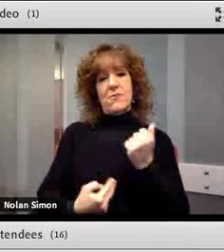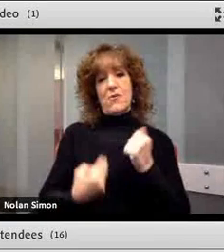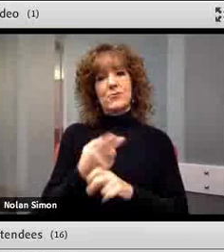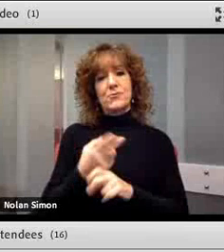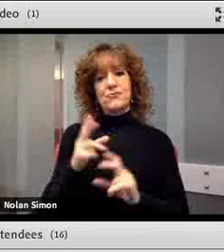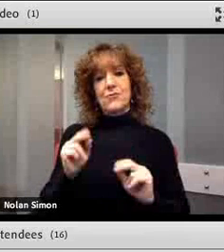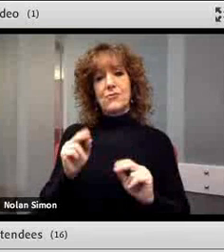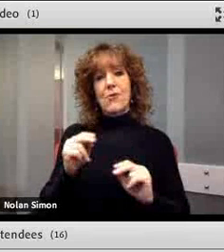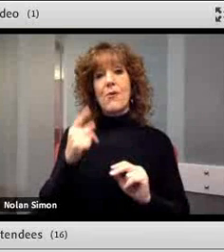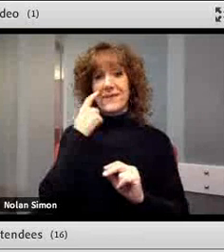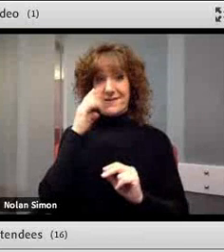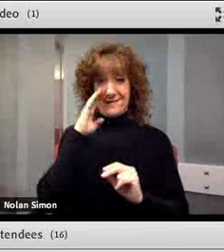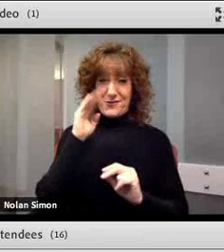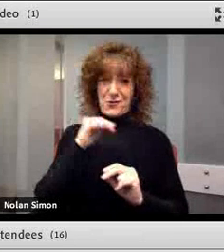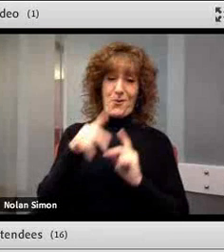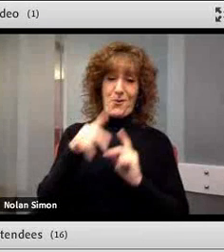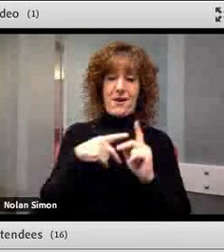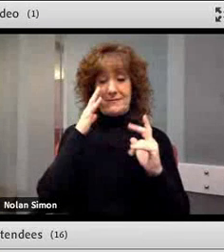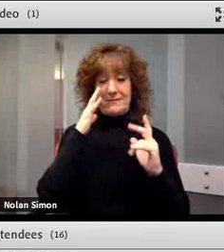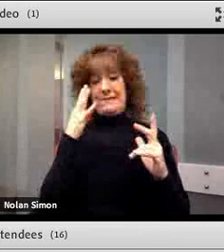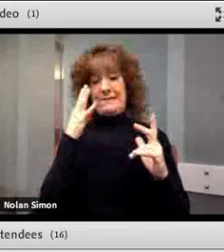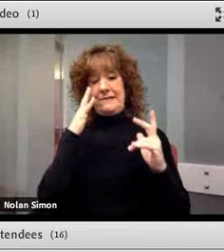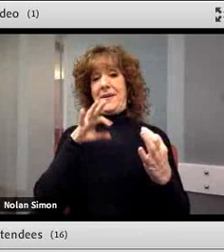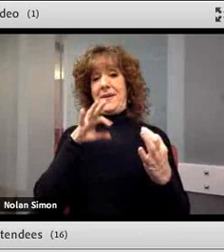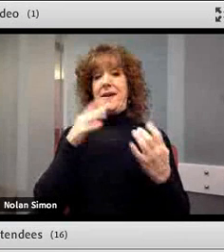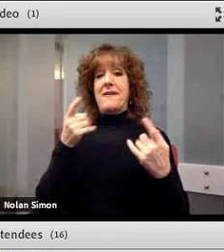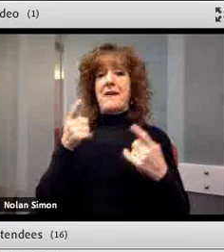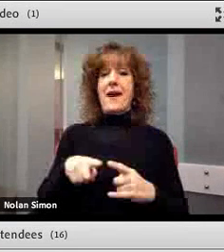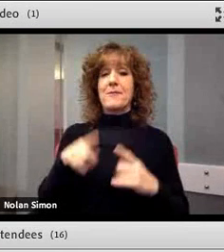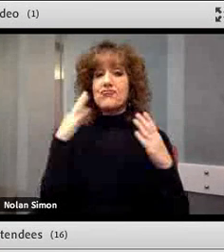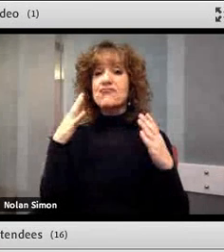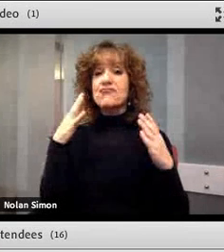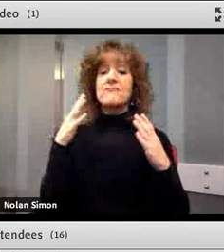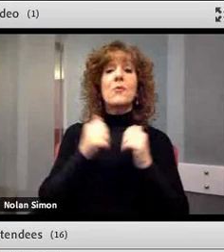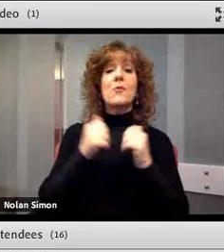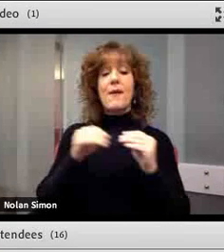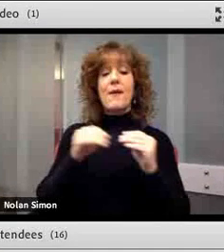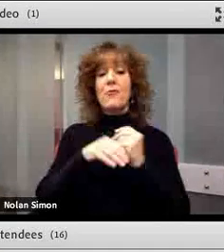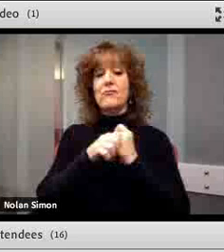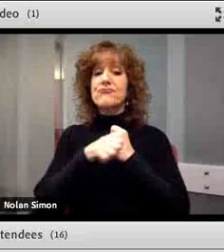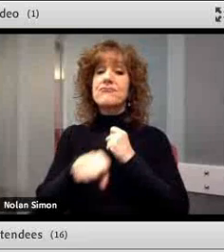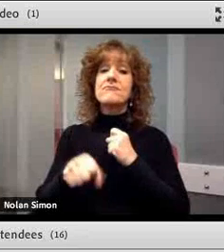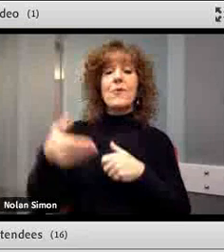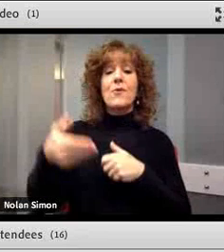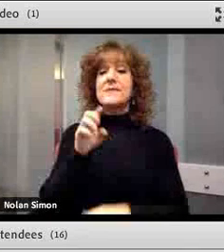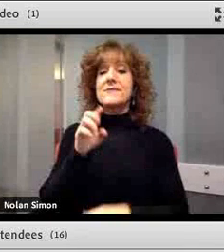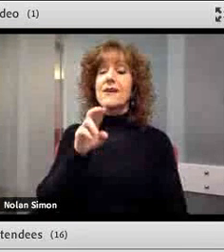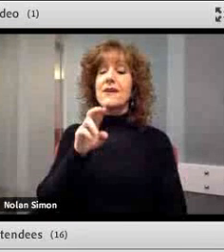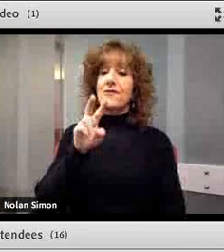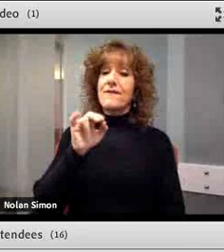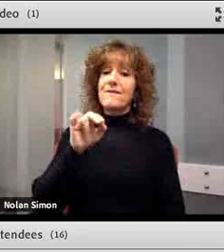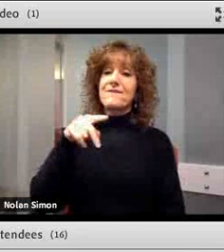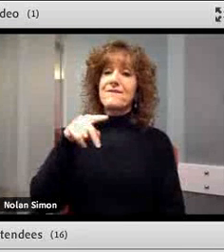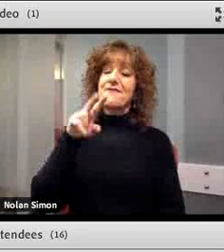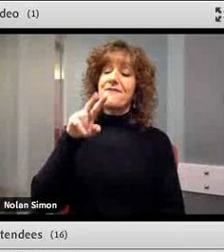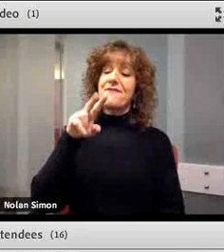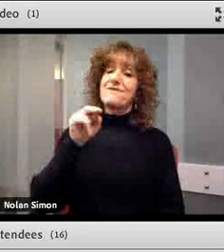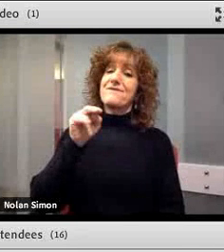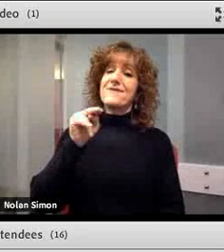not both, because we know what kind of squeaking that results in. So, without further ado, welcome Dr.